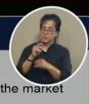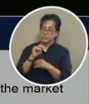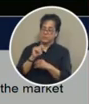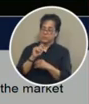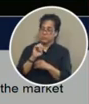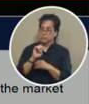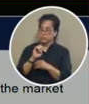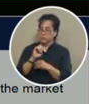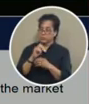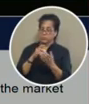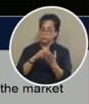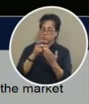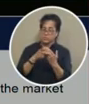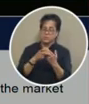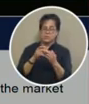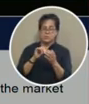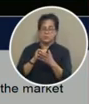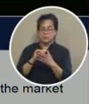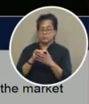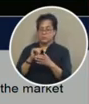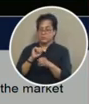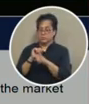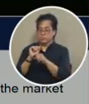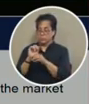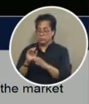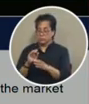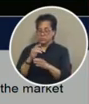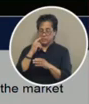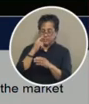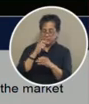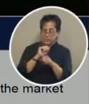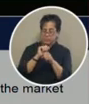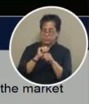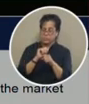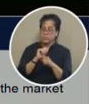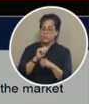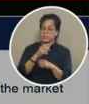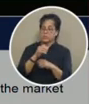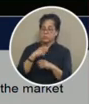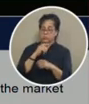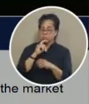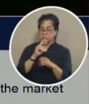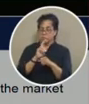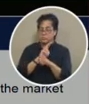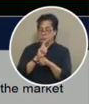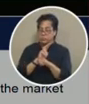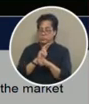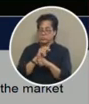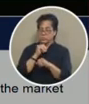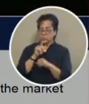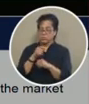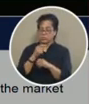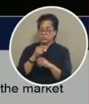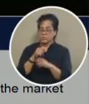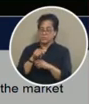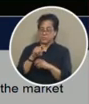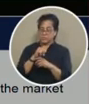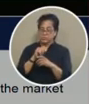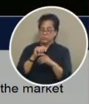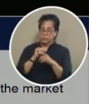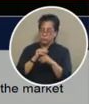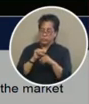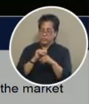the departments, the employees in the organization have really taken advantage of. Not only have they gotten trained how to be